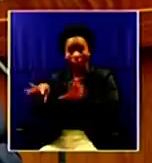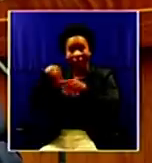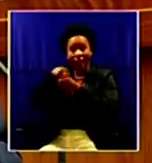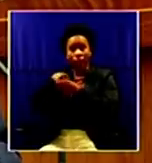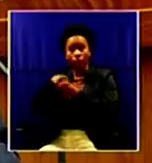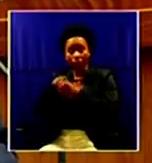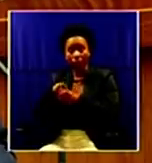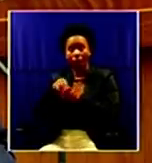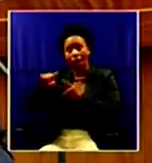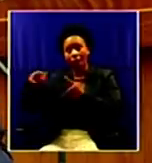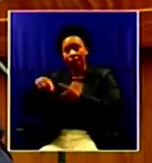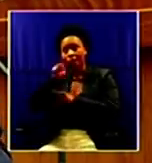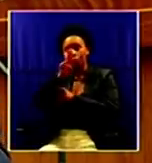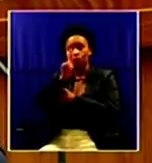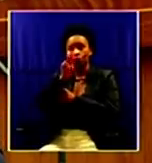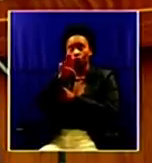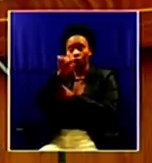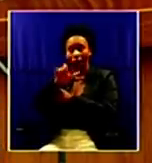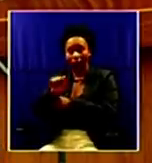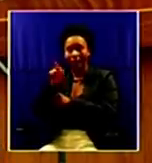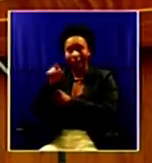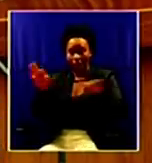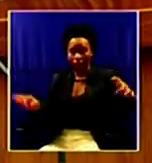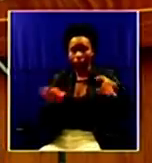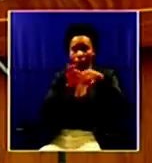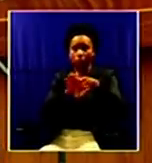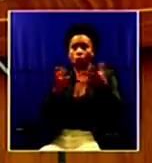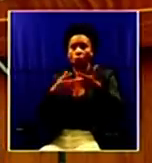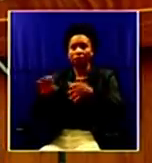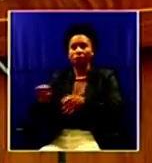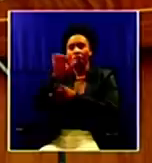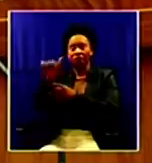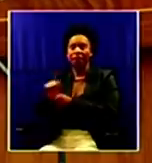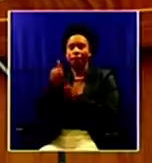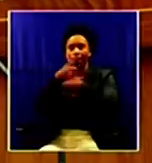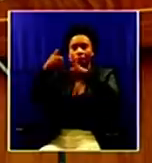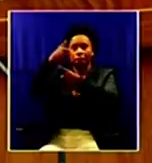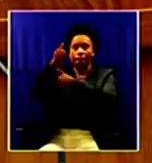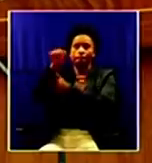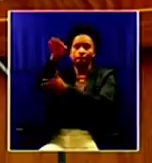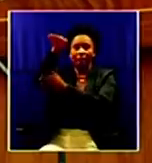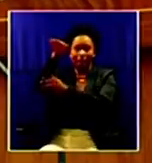foreign direct investment rules, which the South African Reserve Bank oversees.